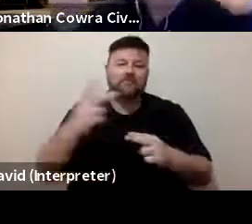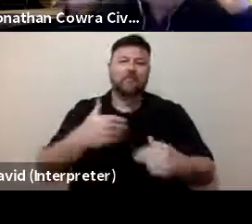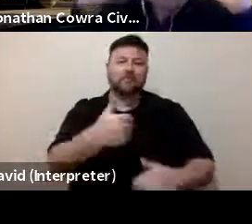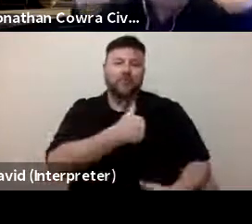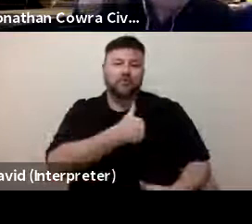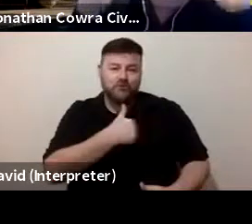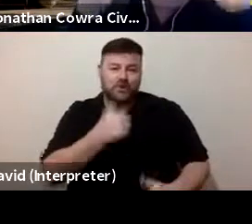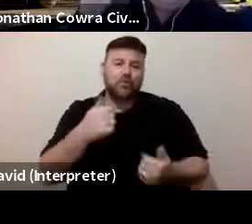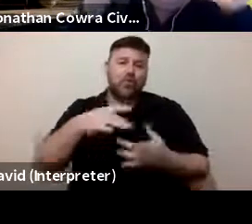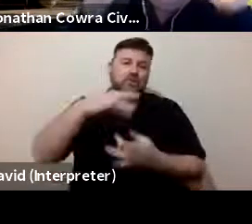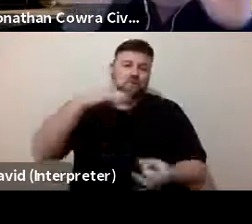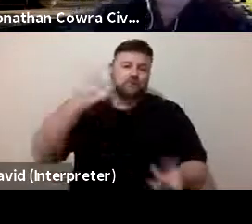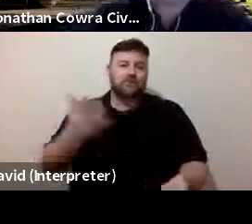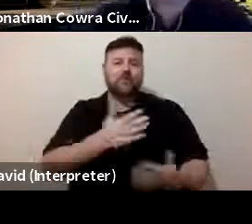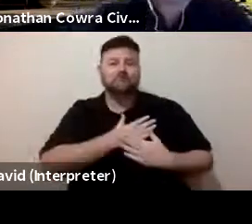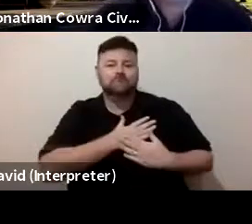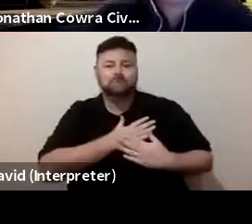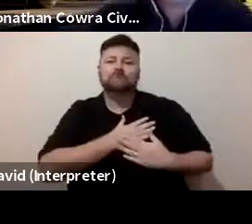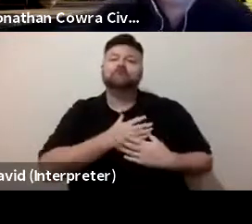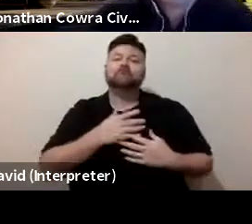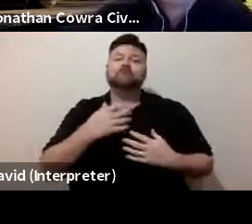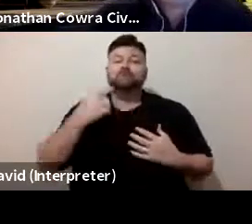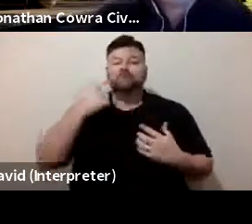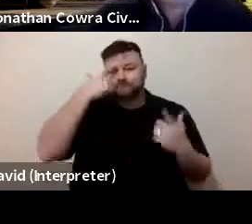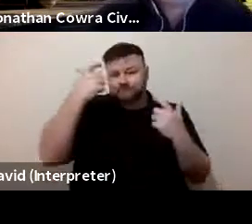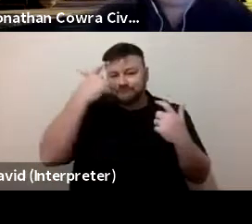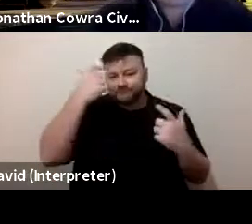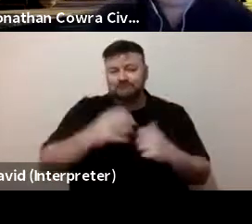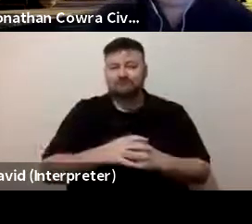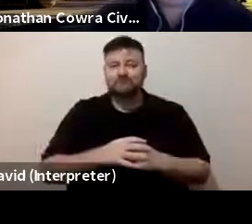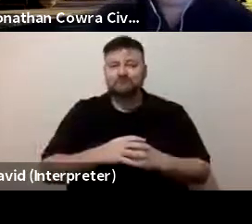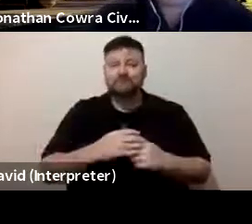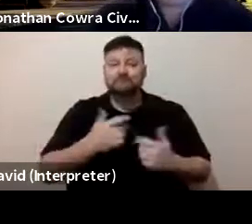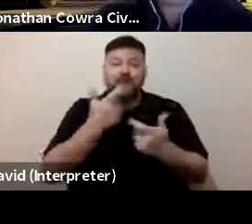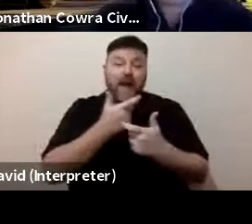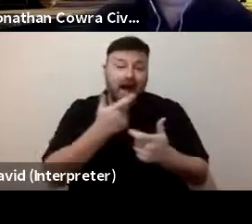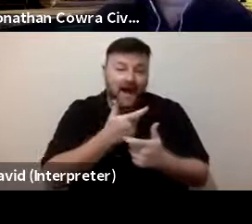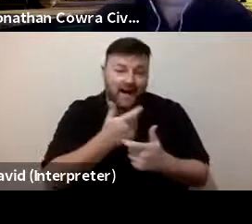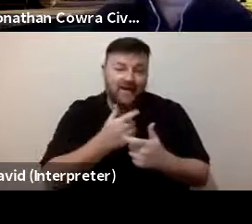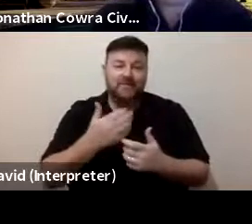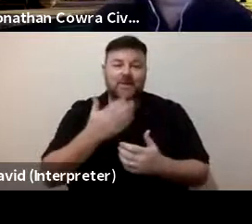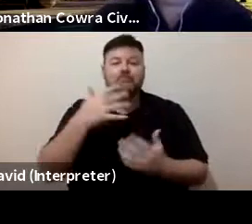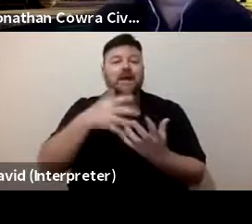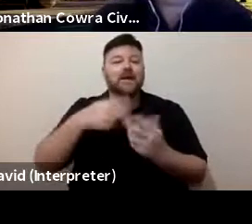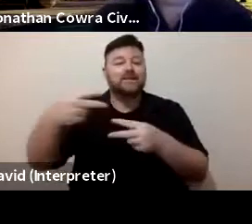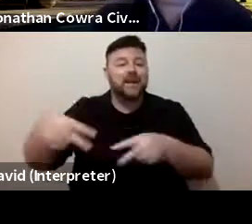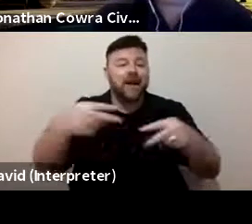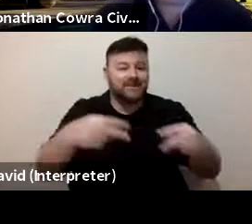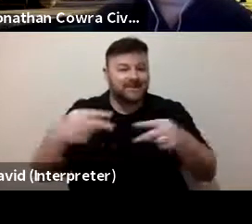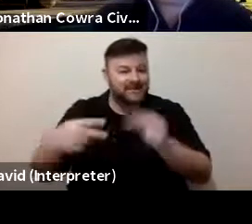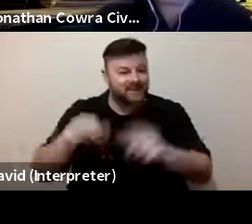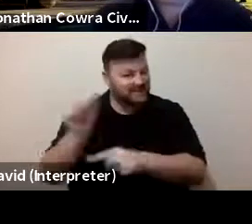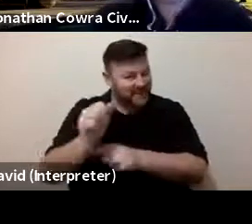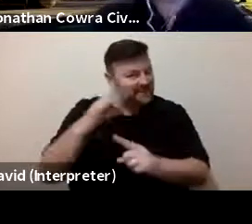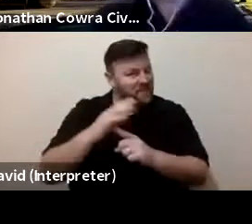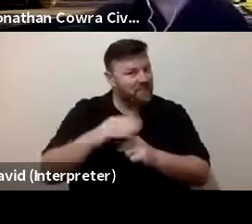your kindness, your insights, your laughs. Don't forget to keep dancing. I think it's very important that we